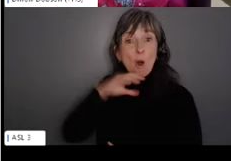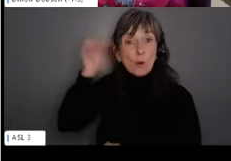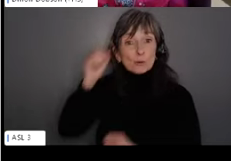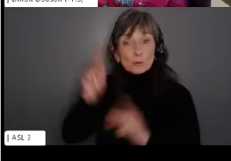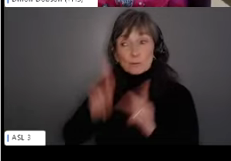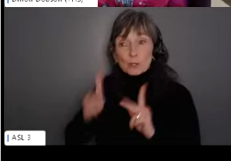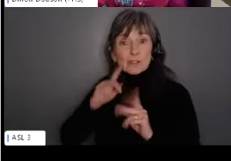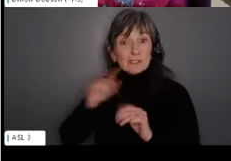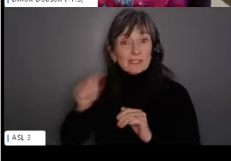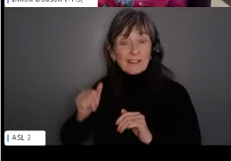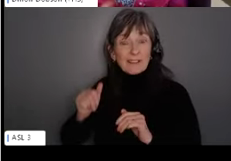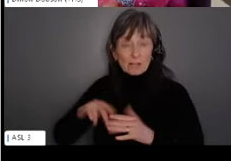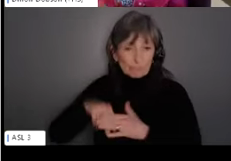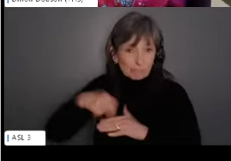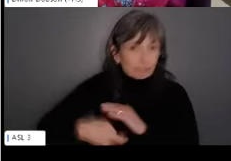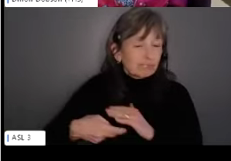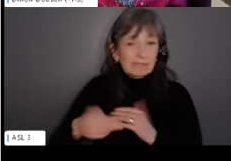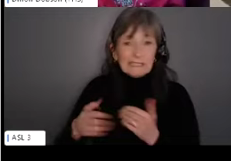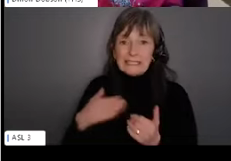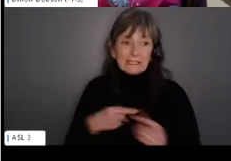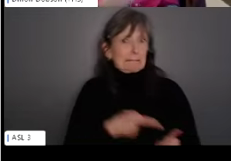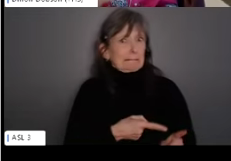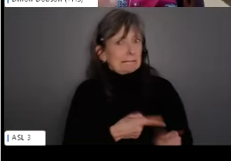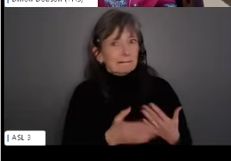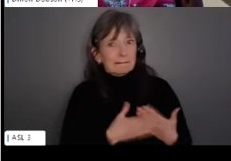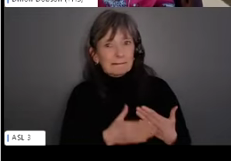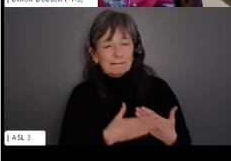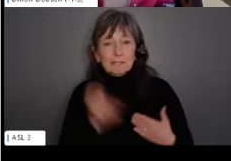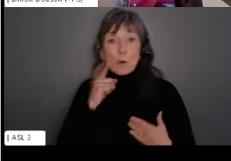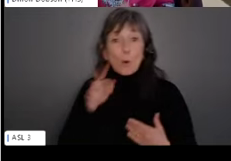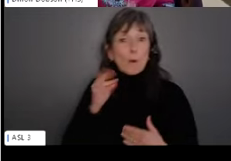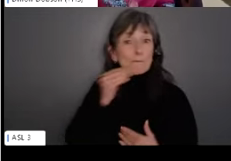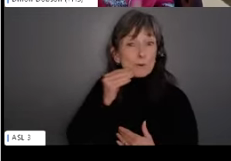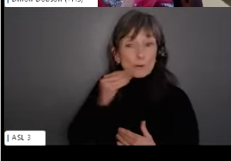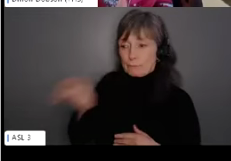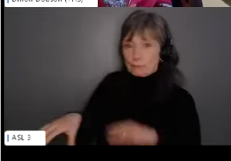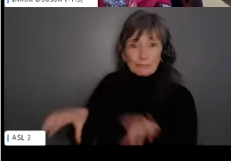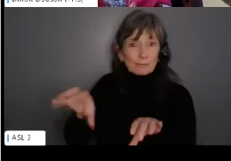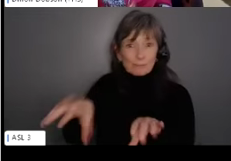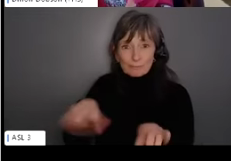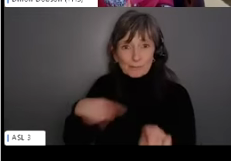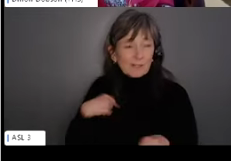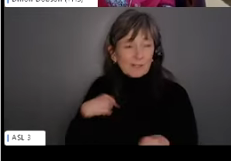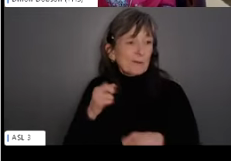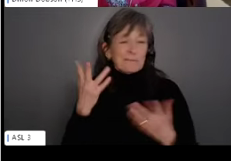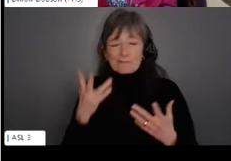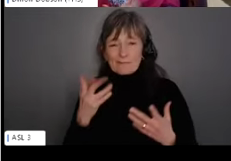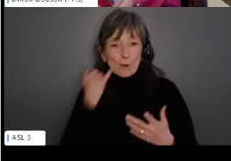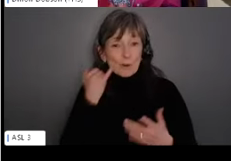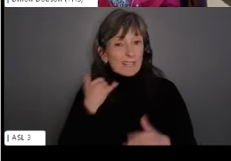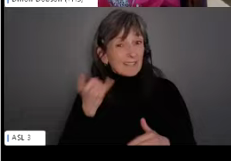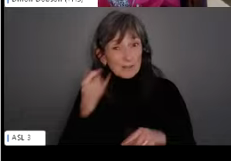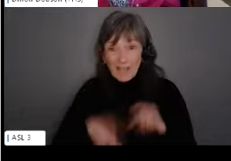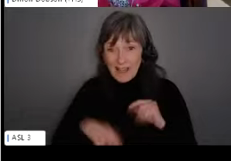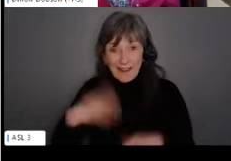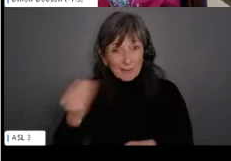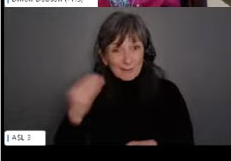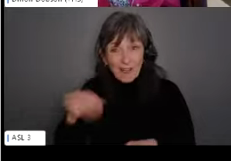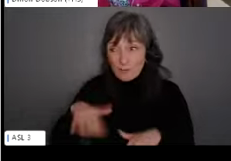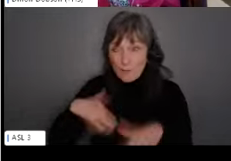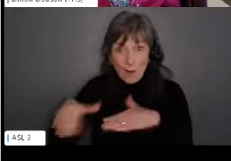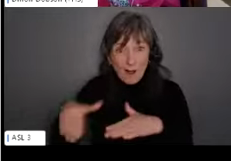many places, and then difficulty managing an animal. If you walk your animal and then all of a sudden, you have an injury, how are you going to get that